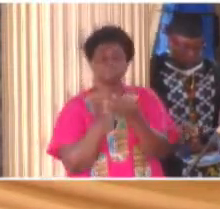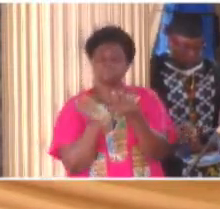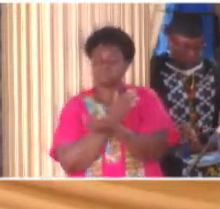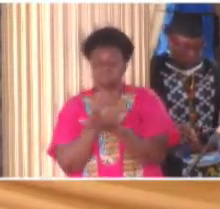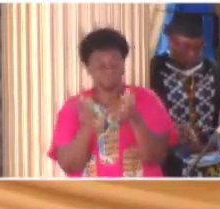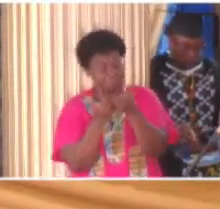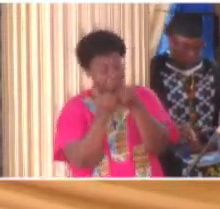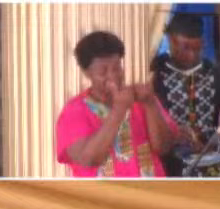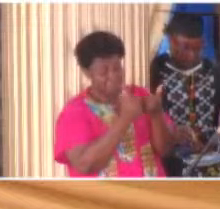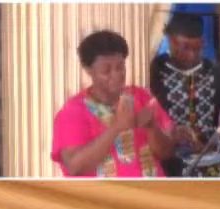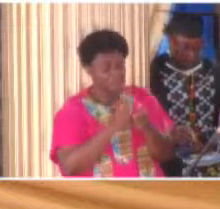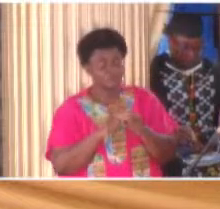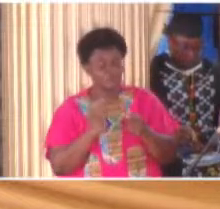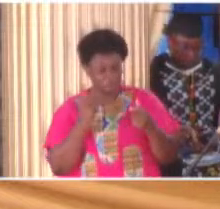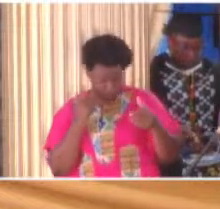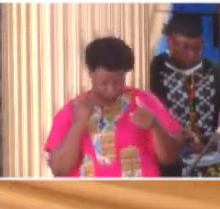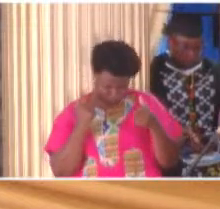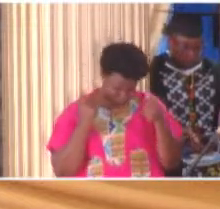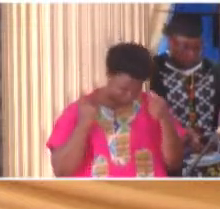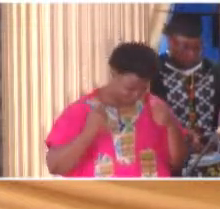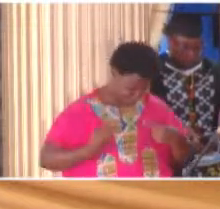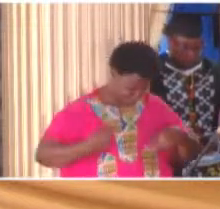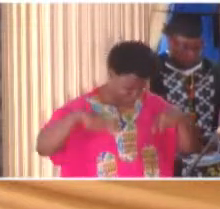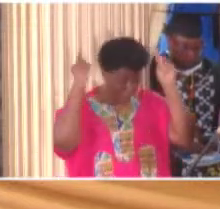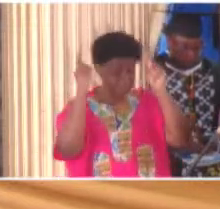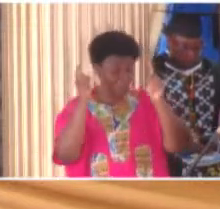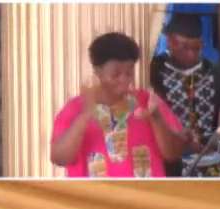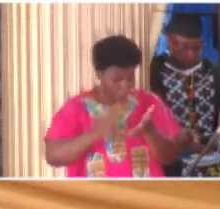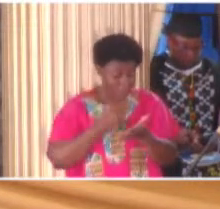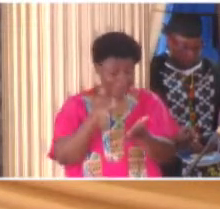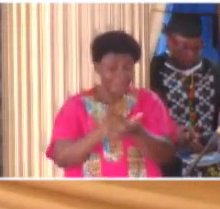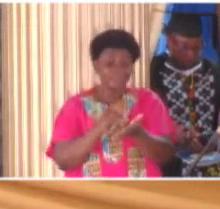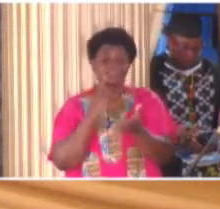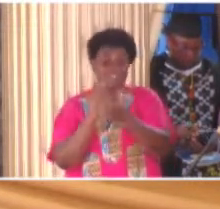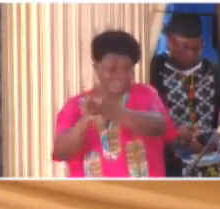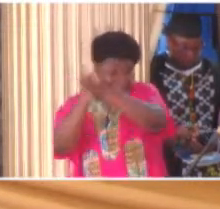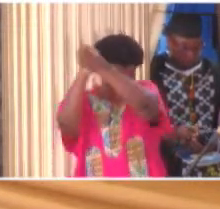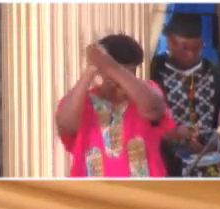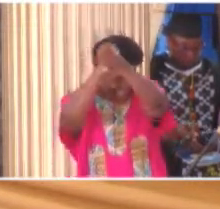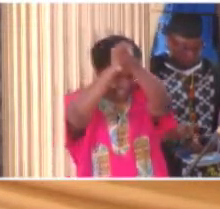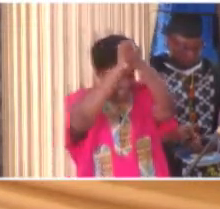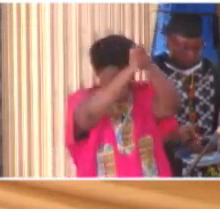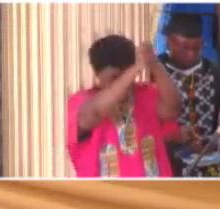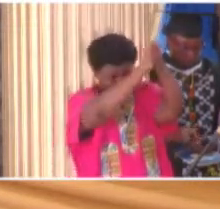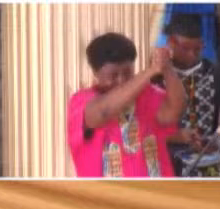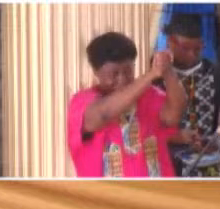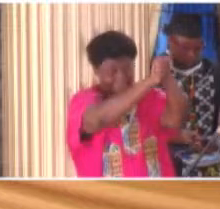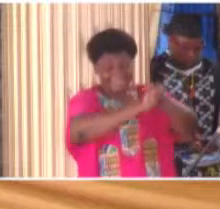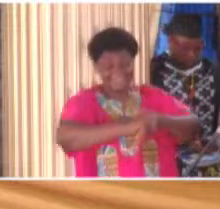challenges, you have prevailed. So I say once again, hearty congratulations to you.